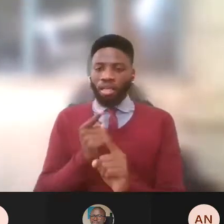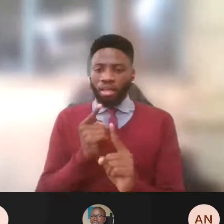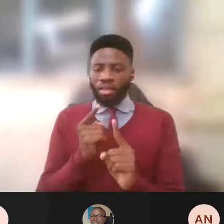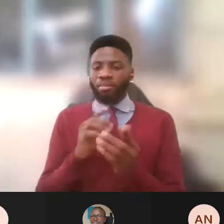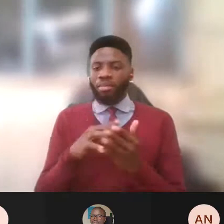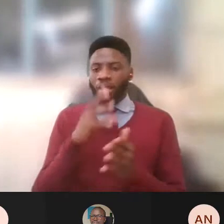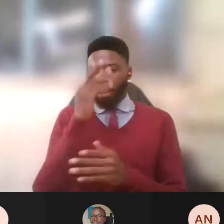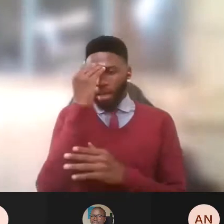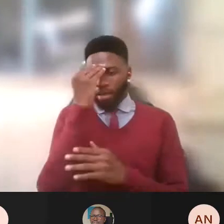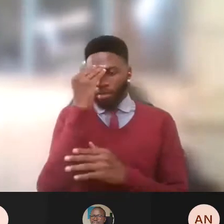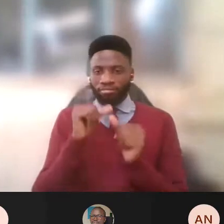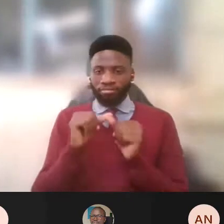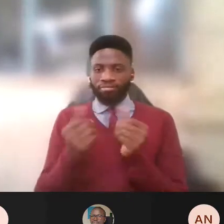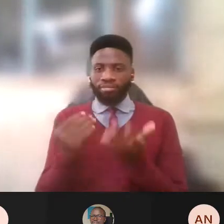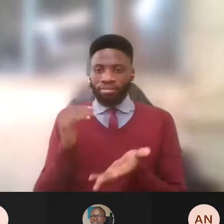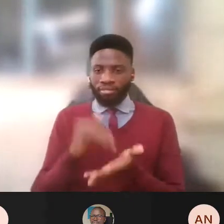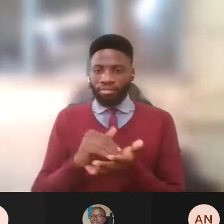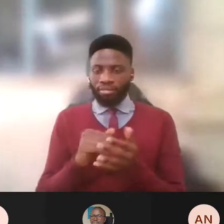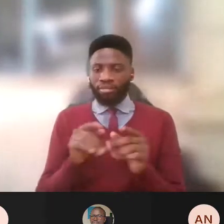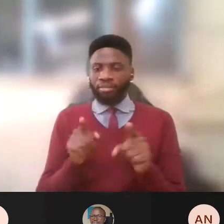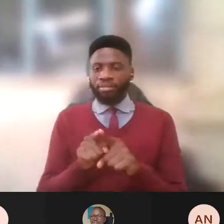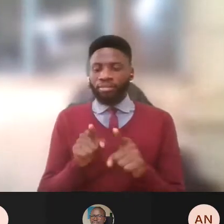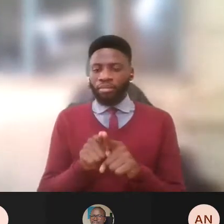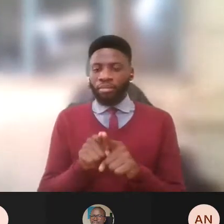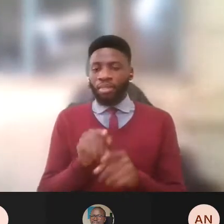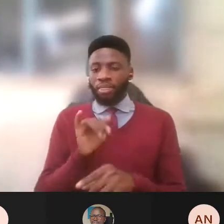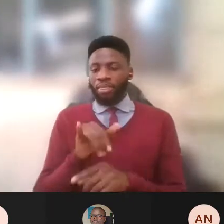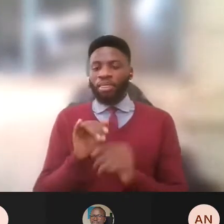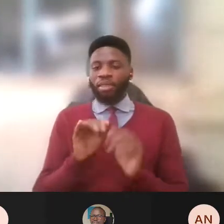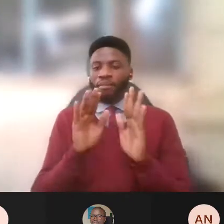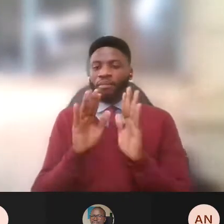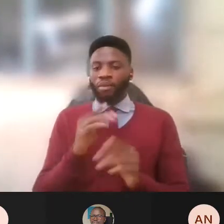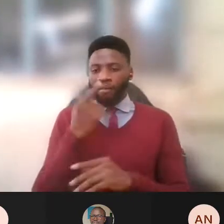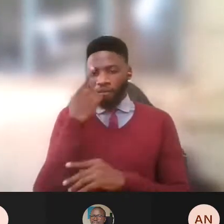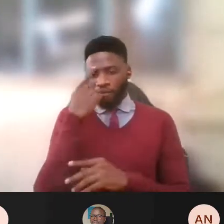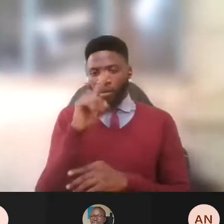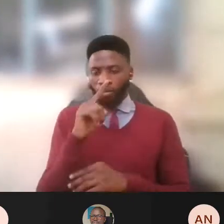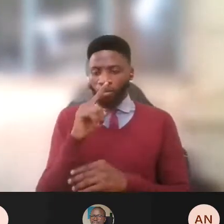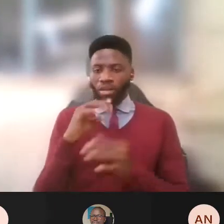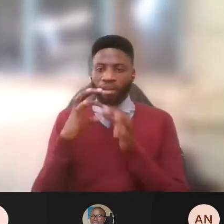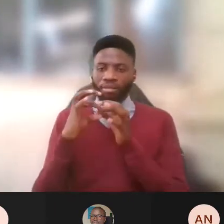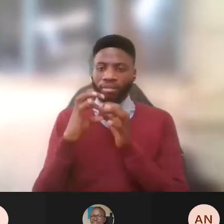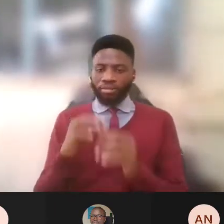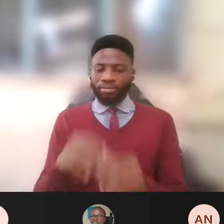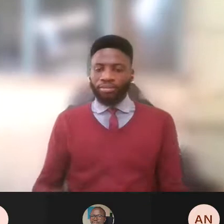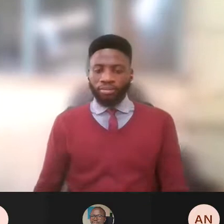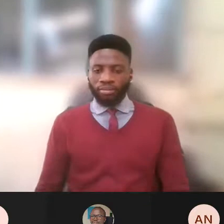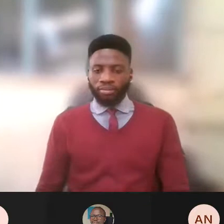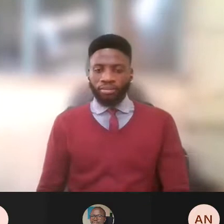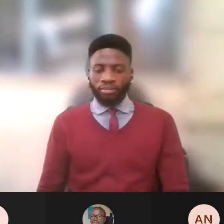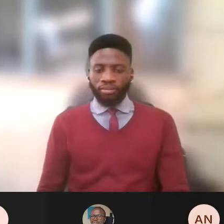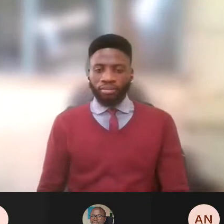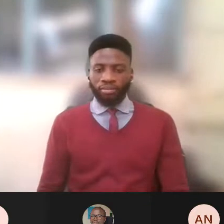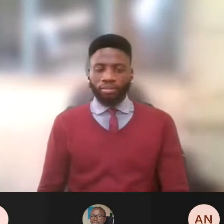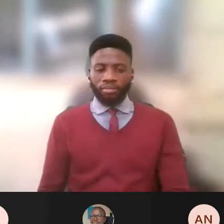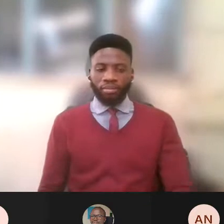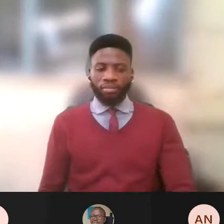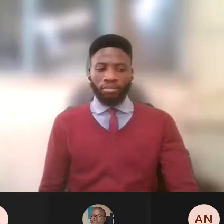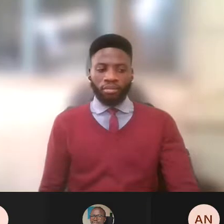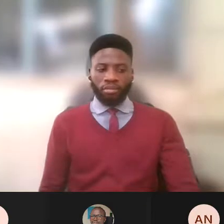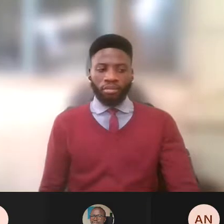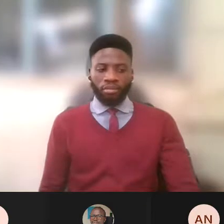the questions here. And if you can leave your LinkedIn details, then the students can reach out to you with